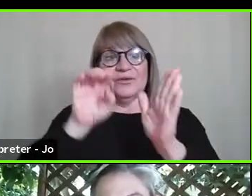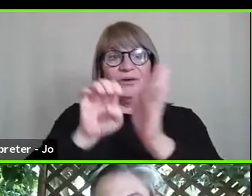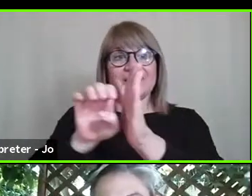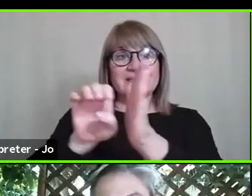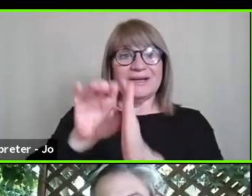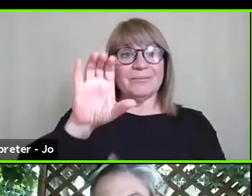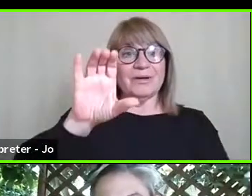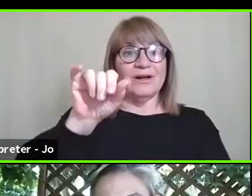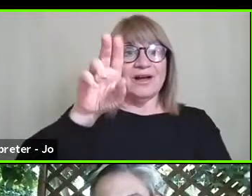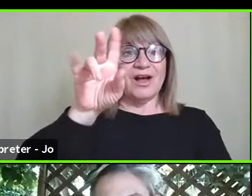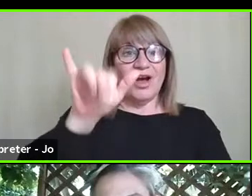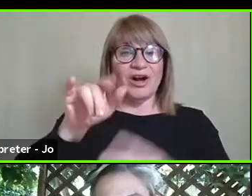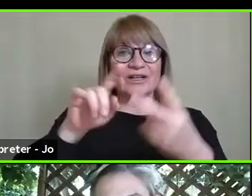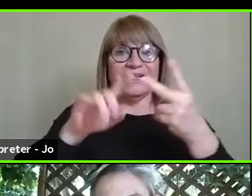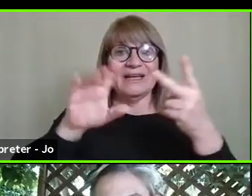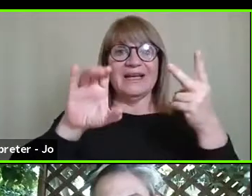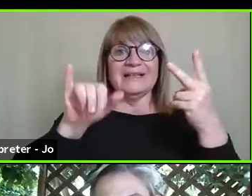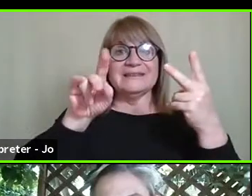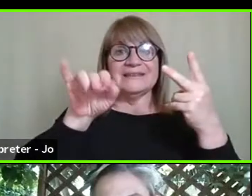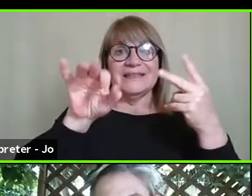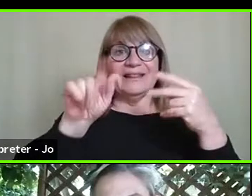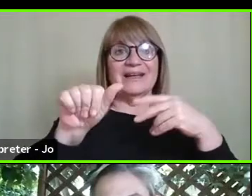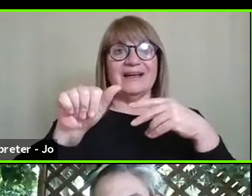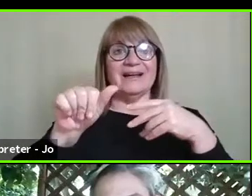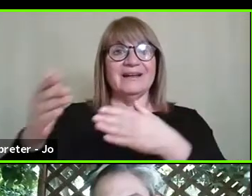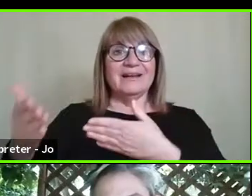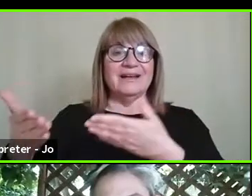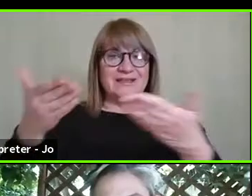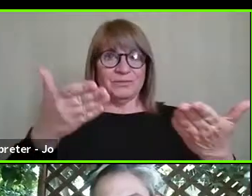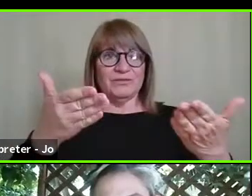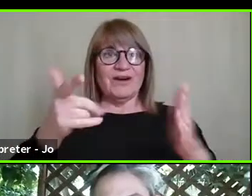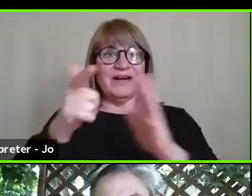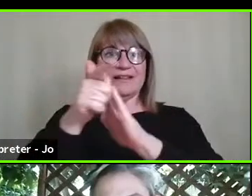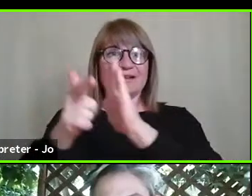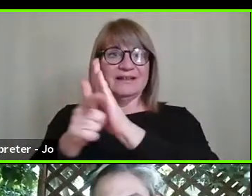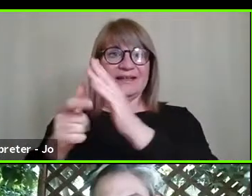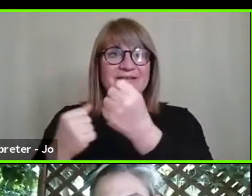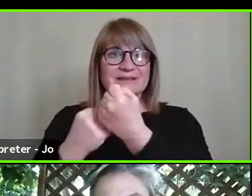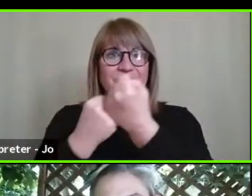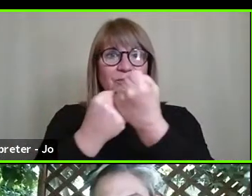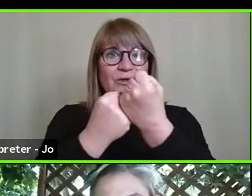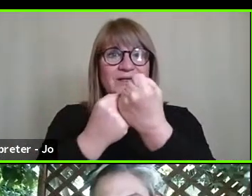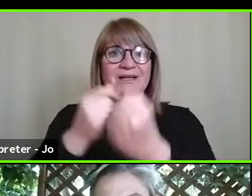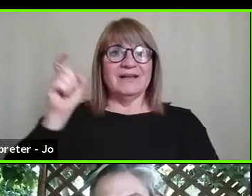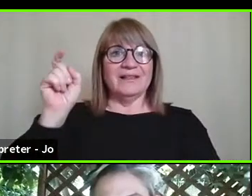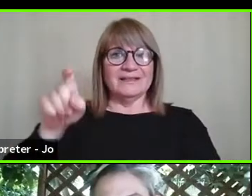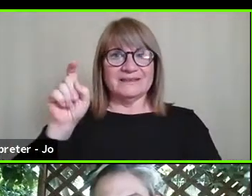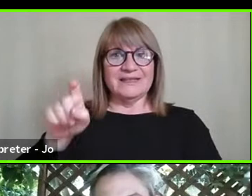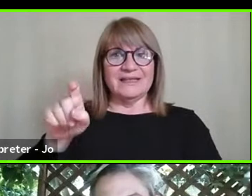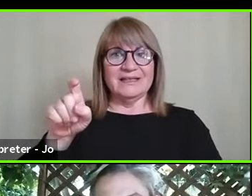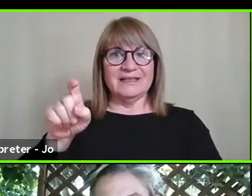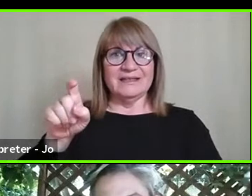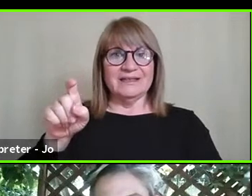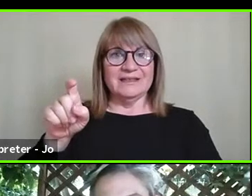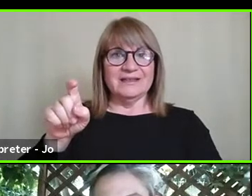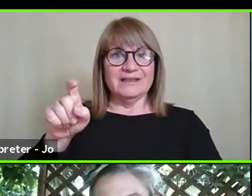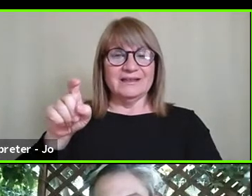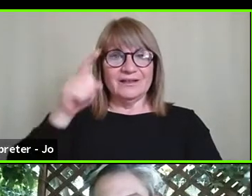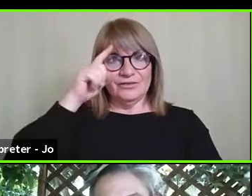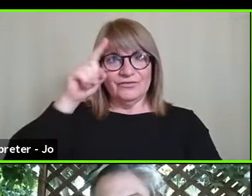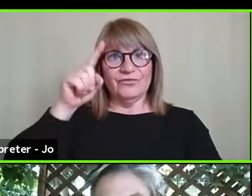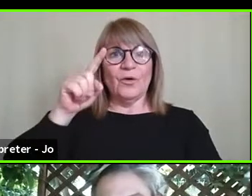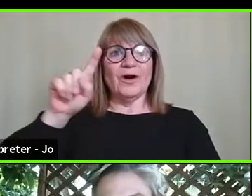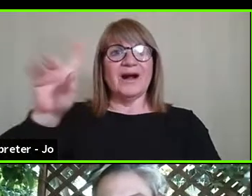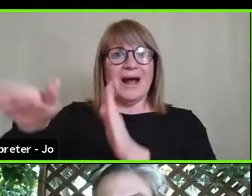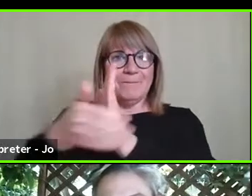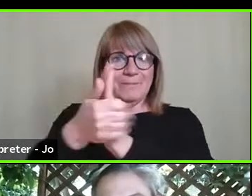cynthia have provided the very critical like legal support that is needed when it comes to like amendments that